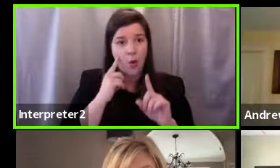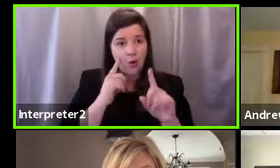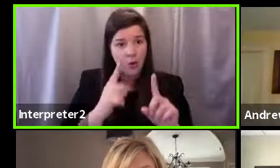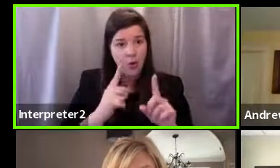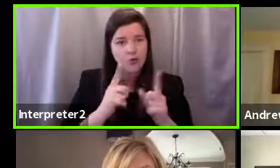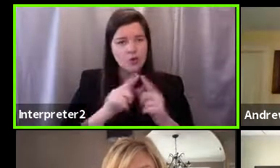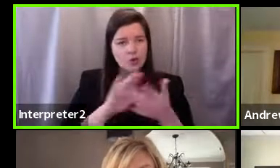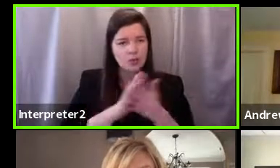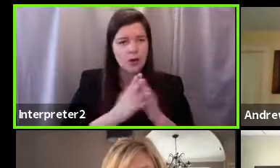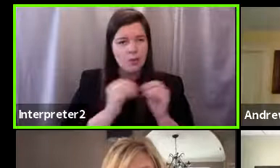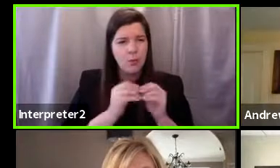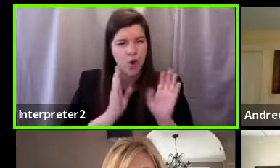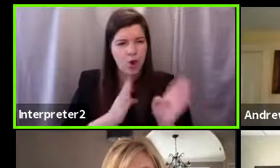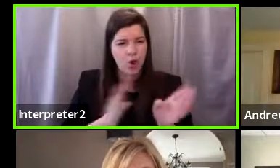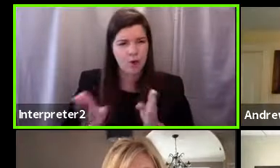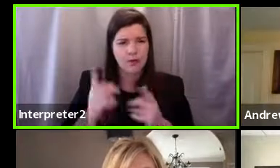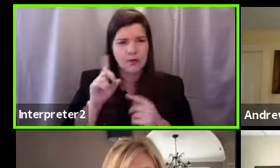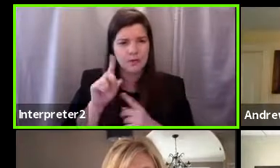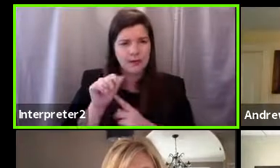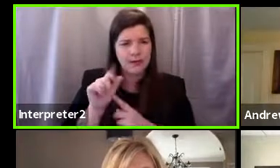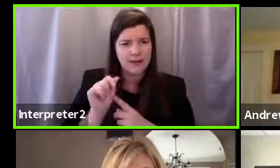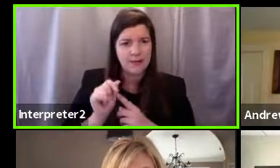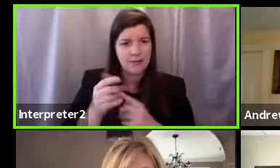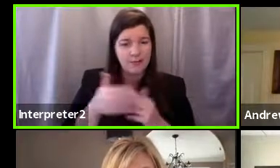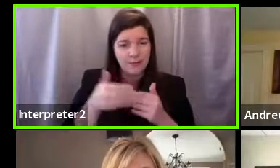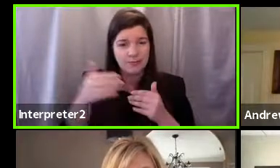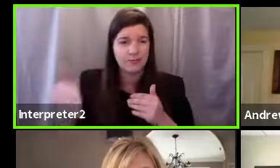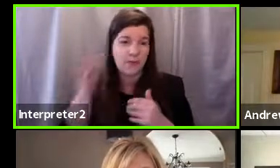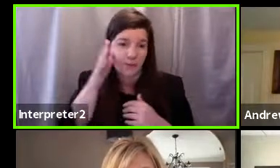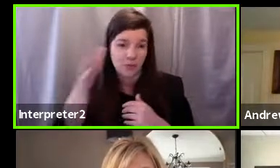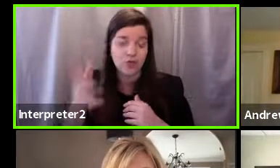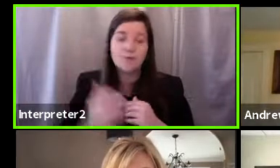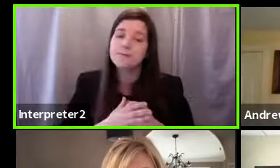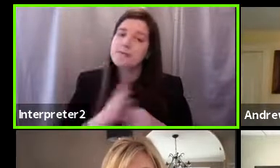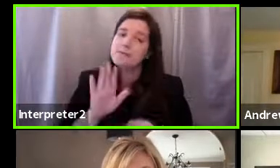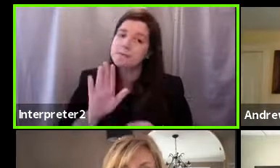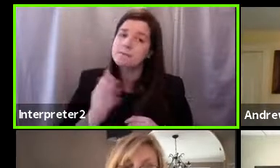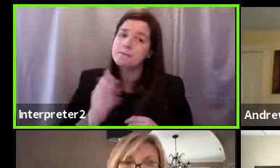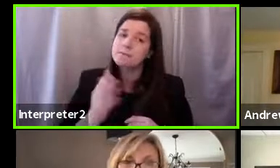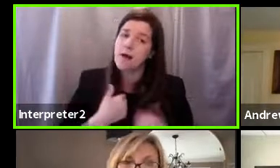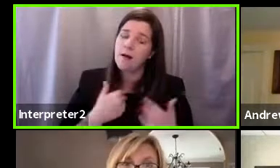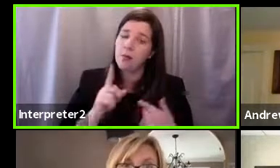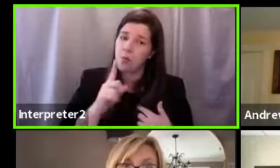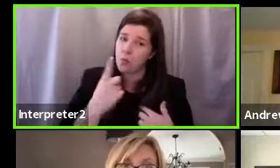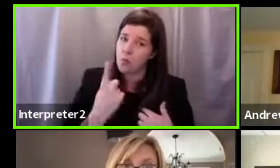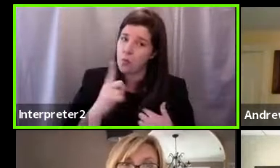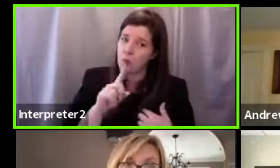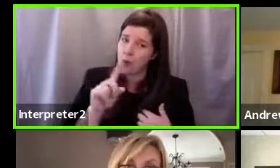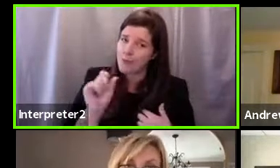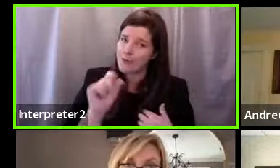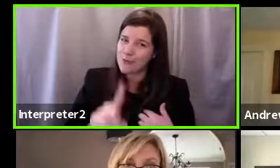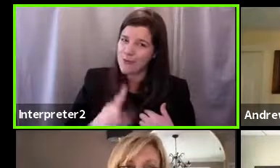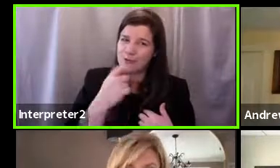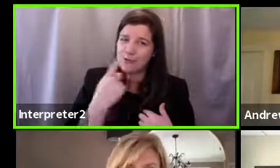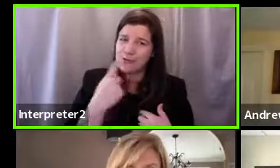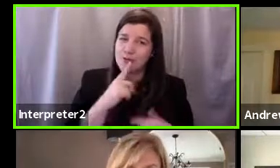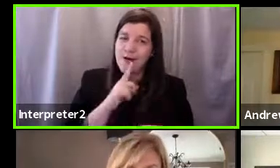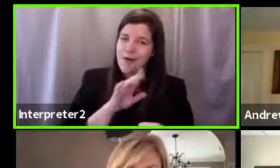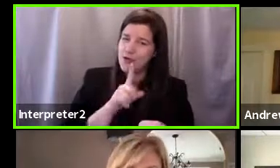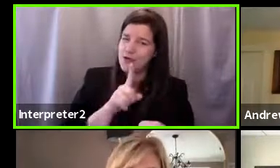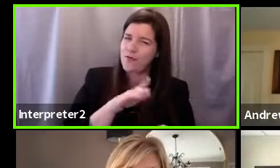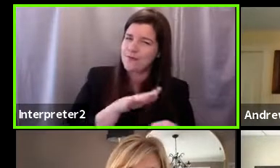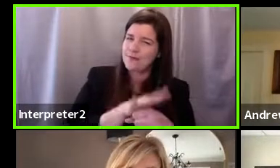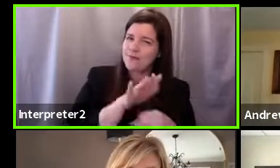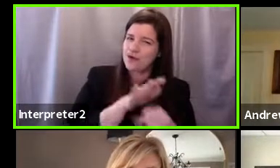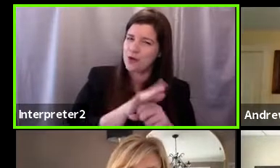in data moving forward. My question that I will ask, since you adequately addressed that one, is for